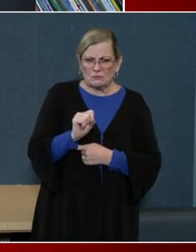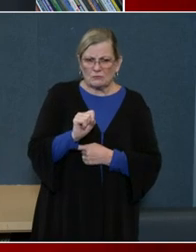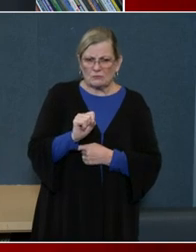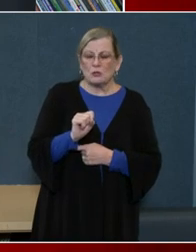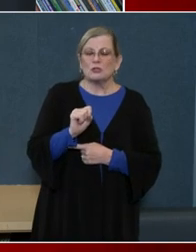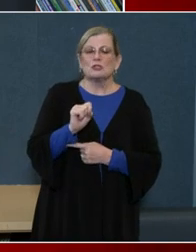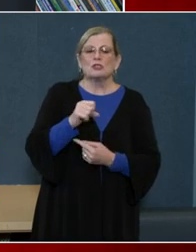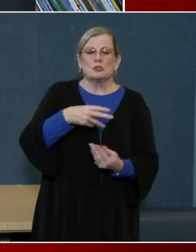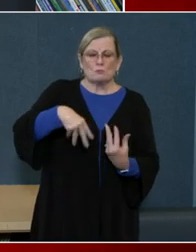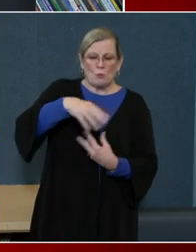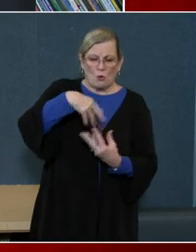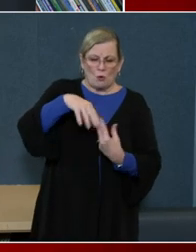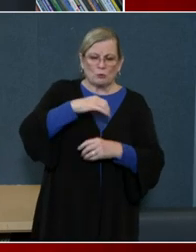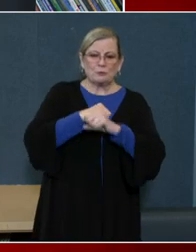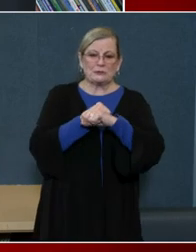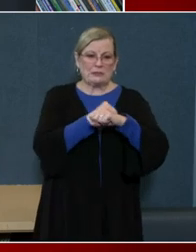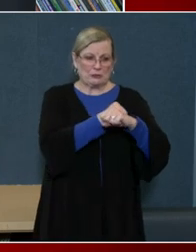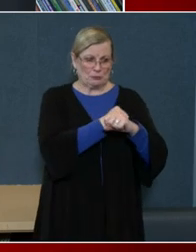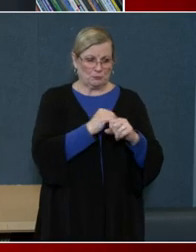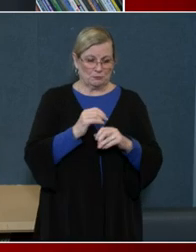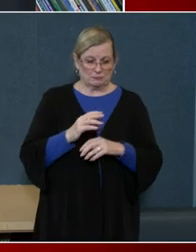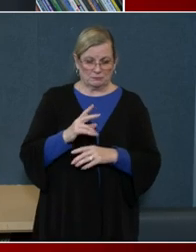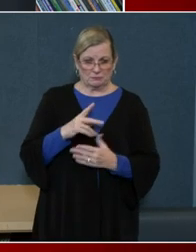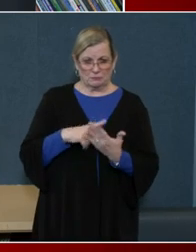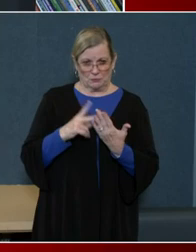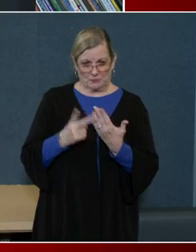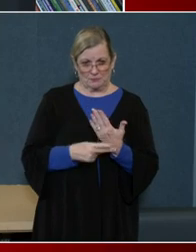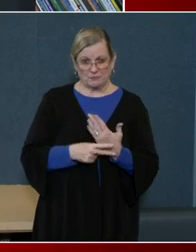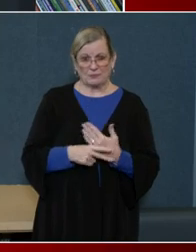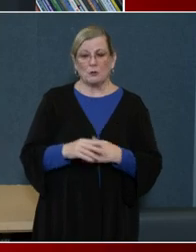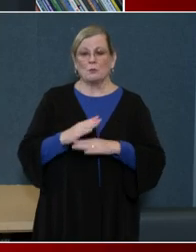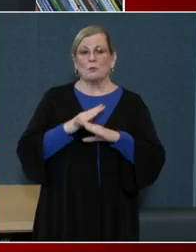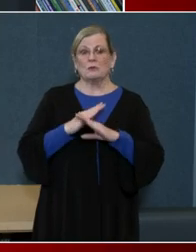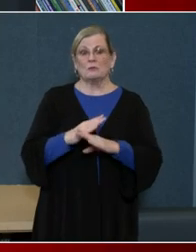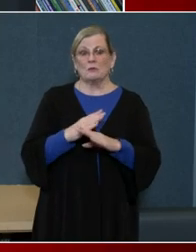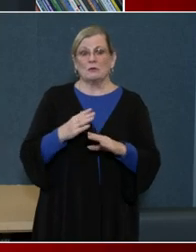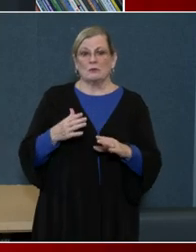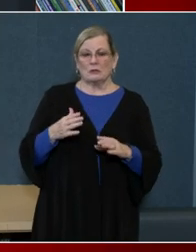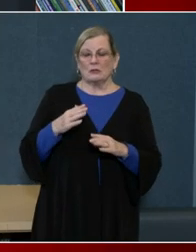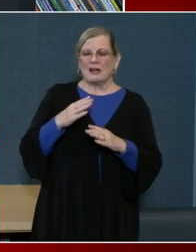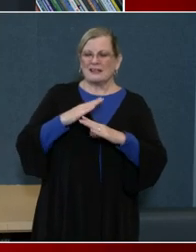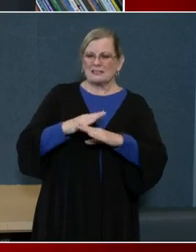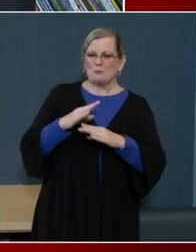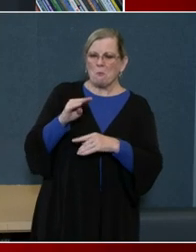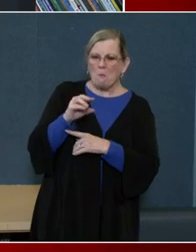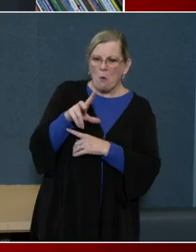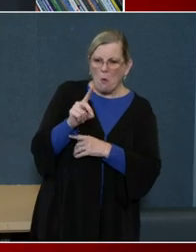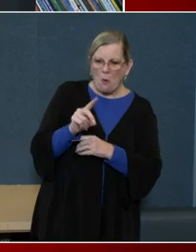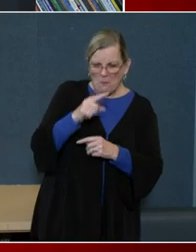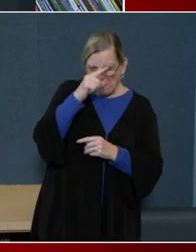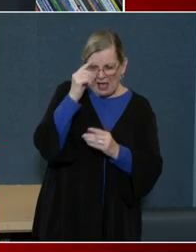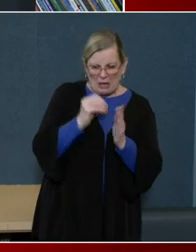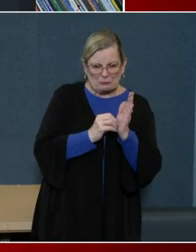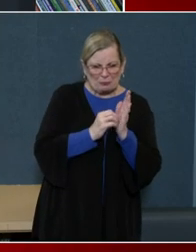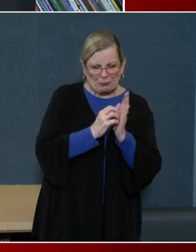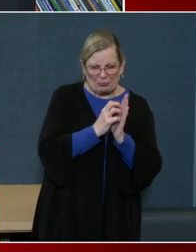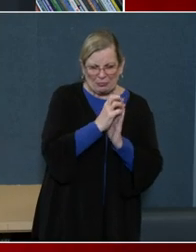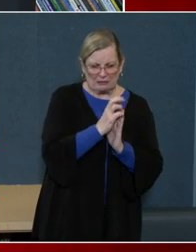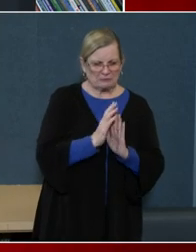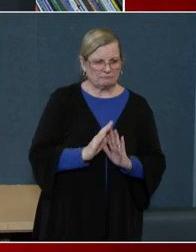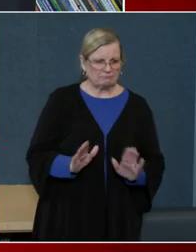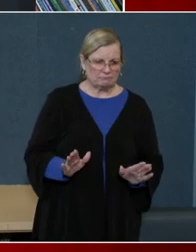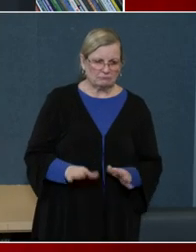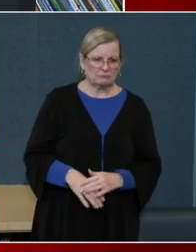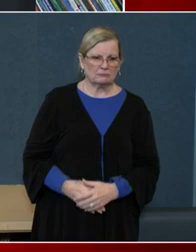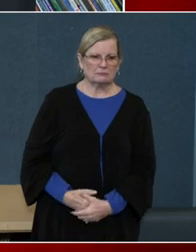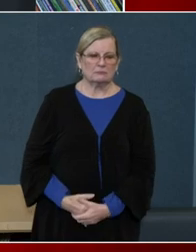is, I'm going to say, fairly technical in terms of making some clarifying changes in the law regulating games of